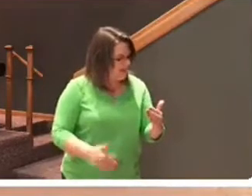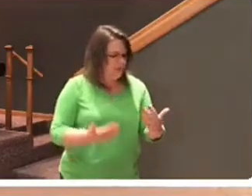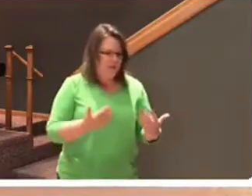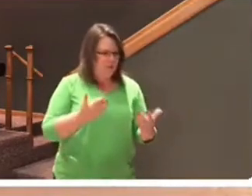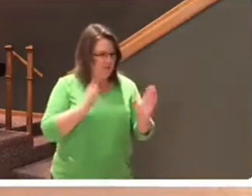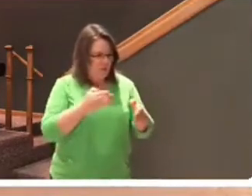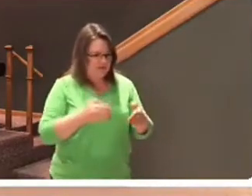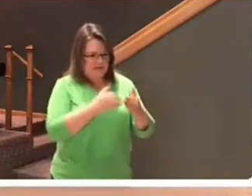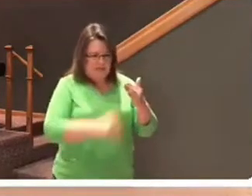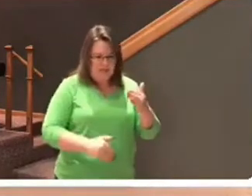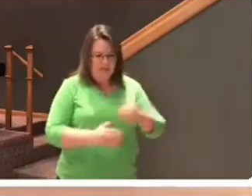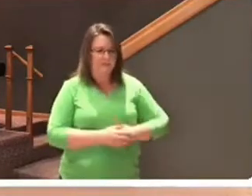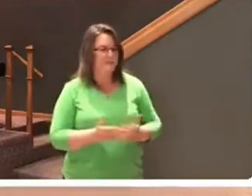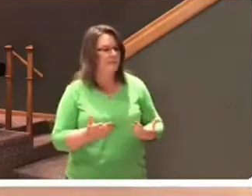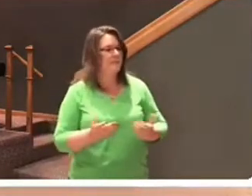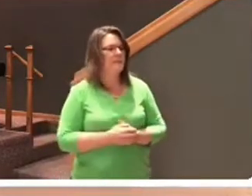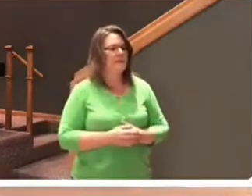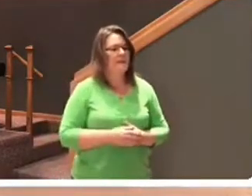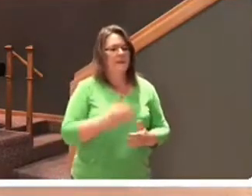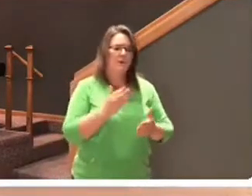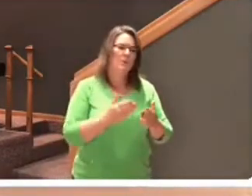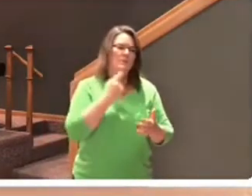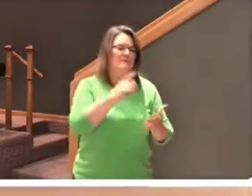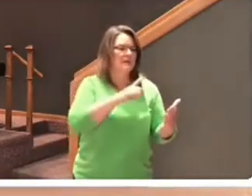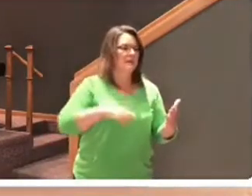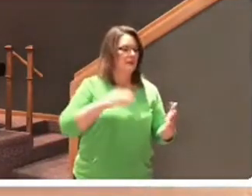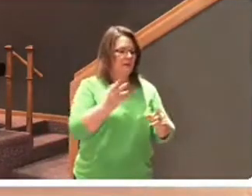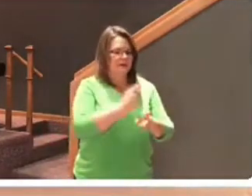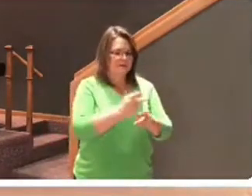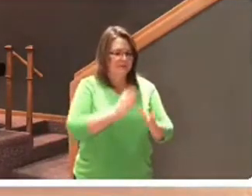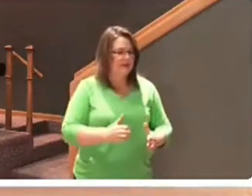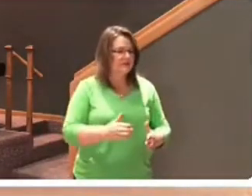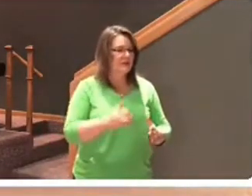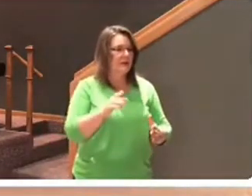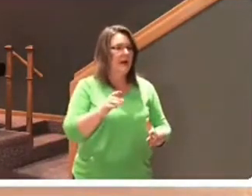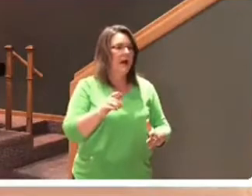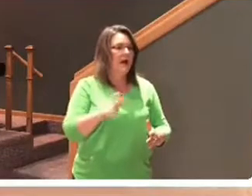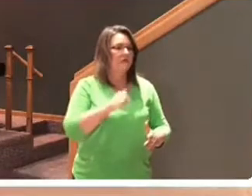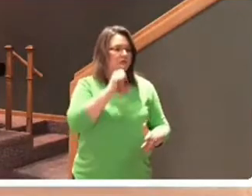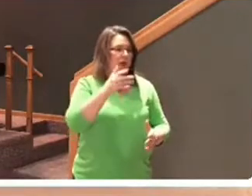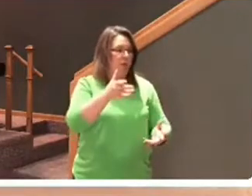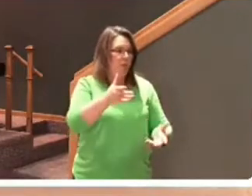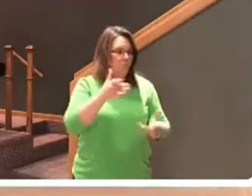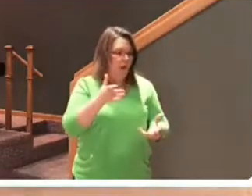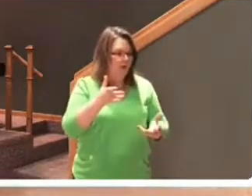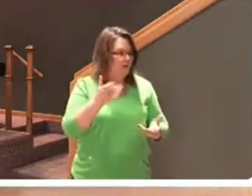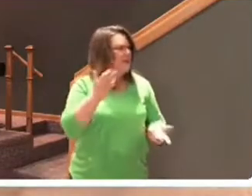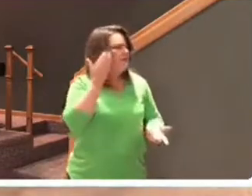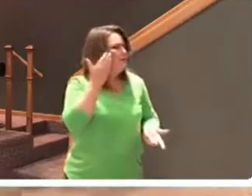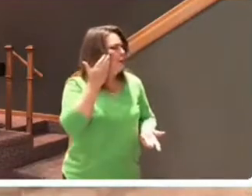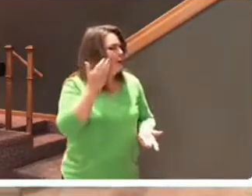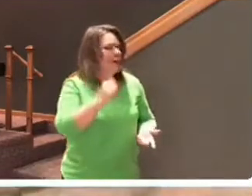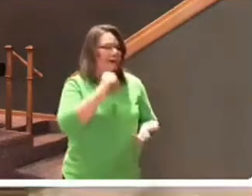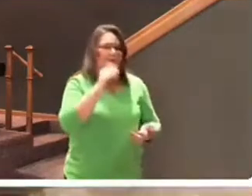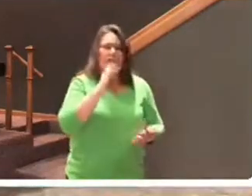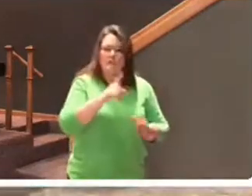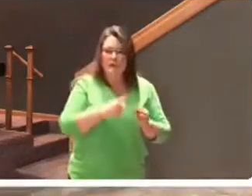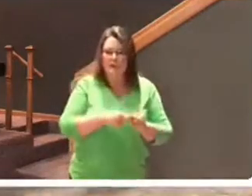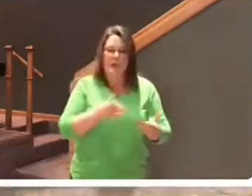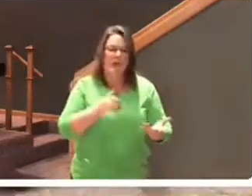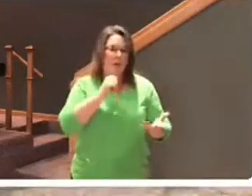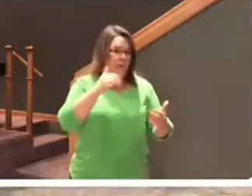Do you know that? You know, when we say, the Lord is my shepherd, I shall not want. You know that's not talking about